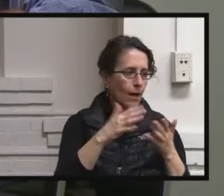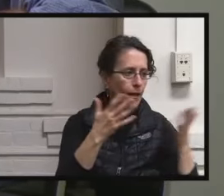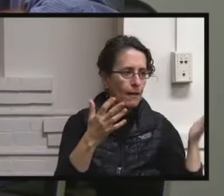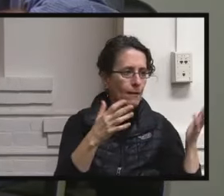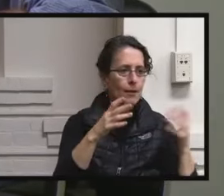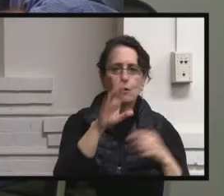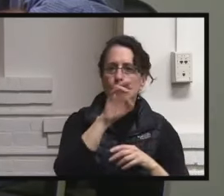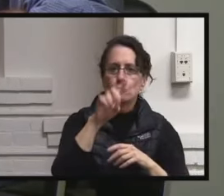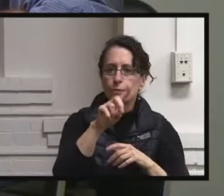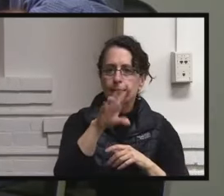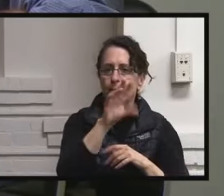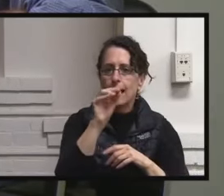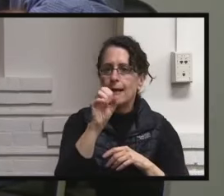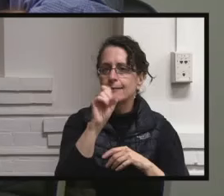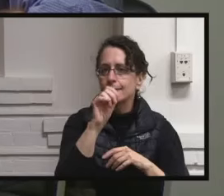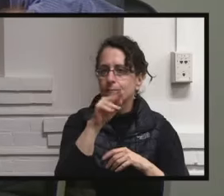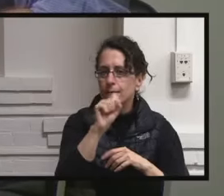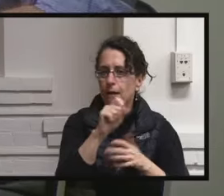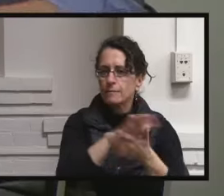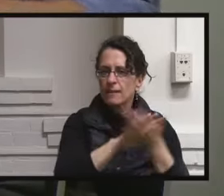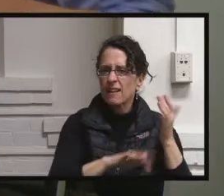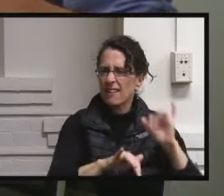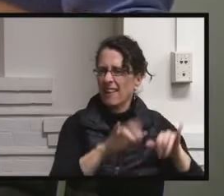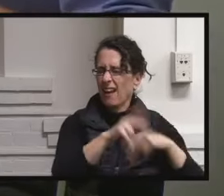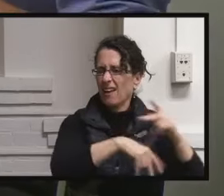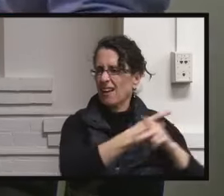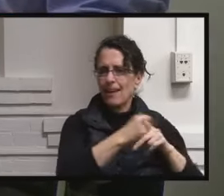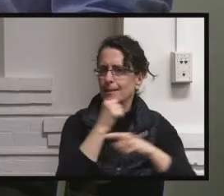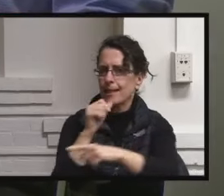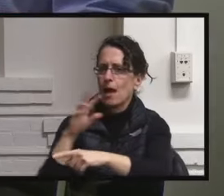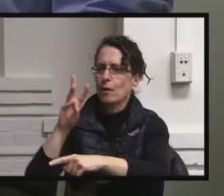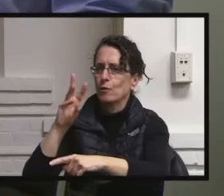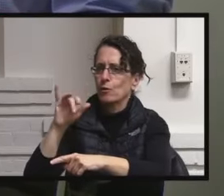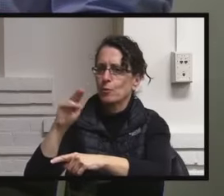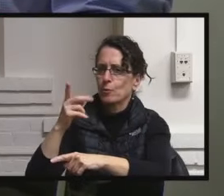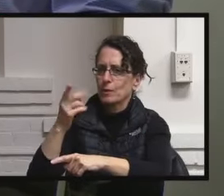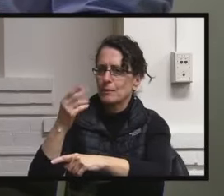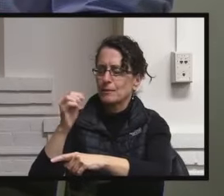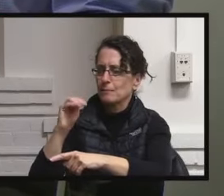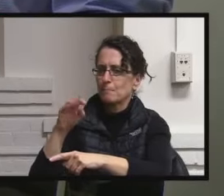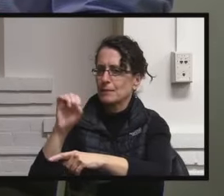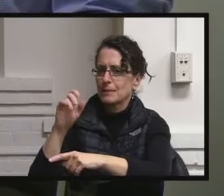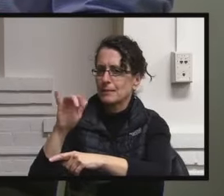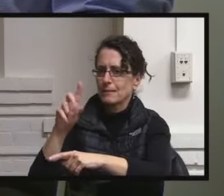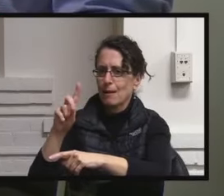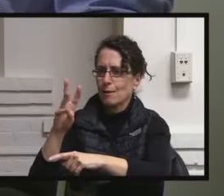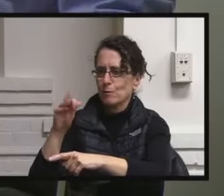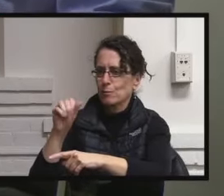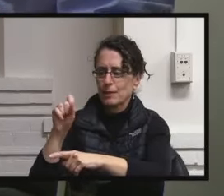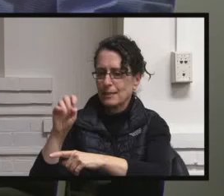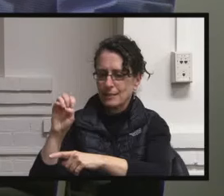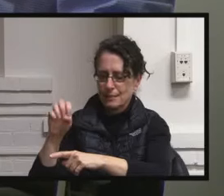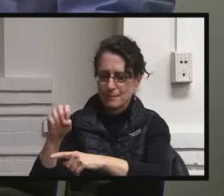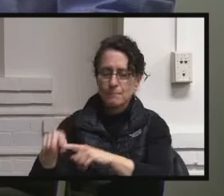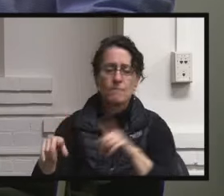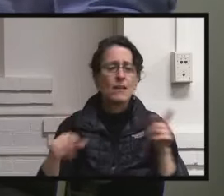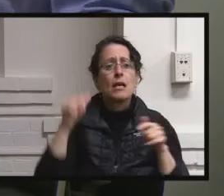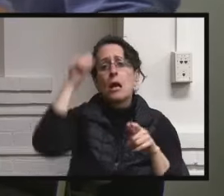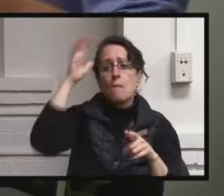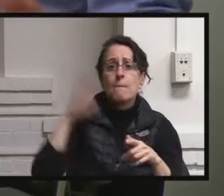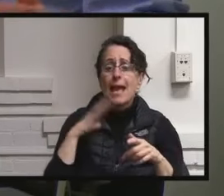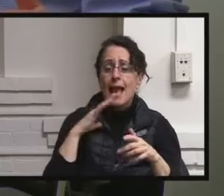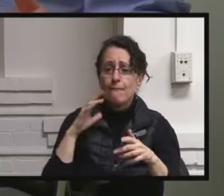the gentleman we've been working with at Waste Zero, the gentleman who facilitated and worked with us to develop our pay-as-you-throw program,